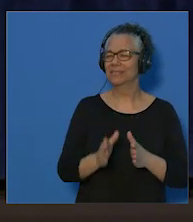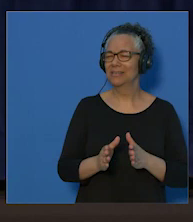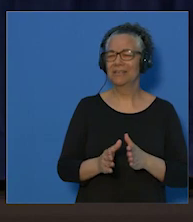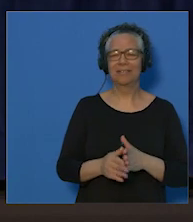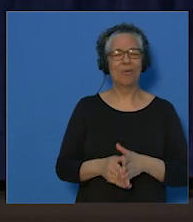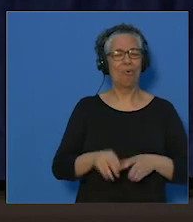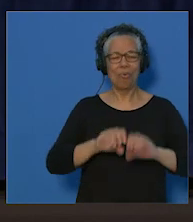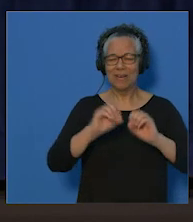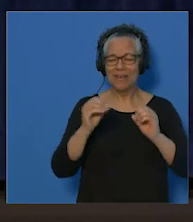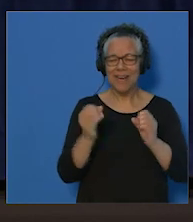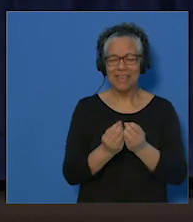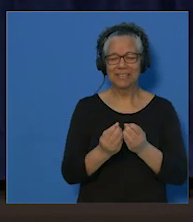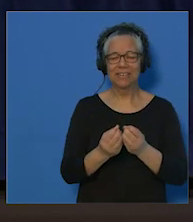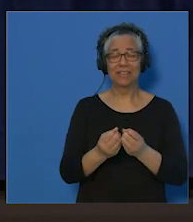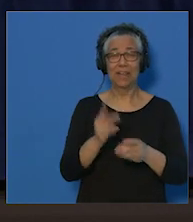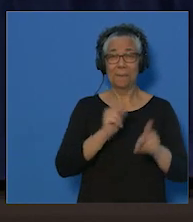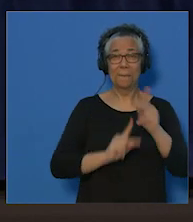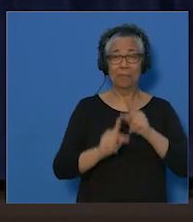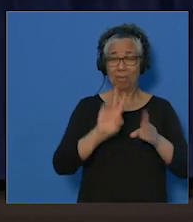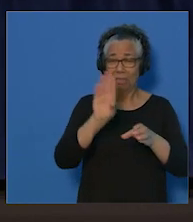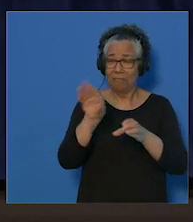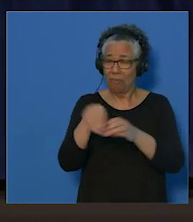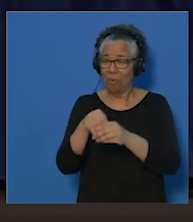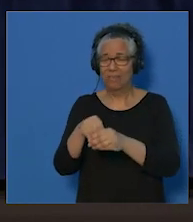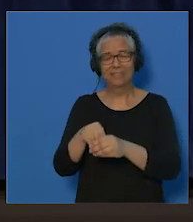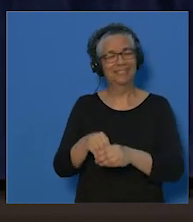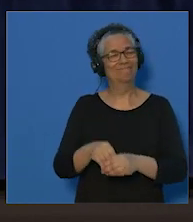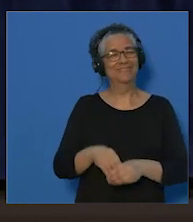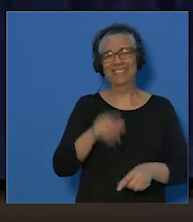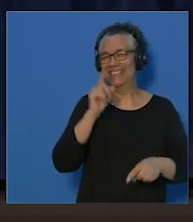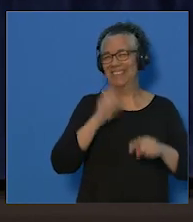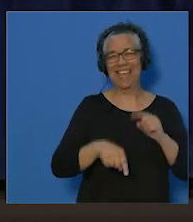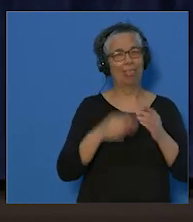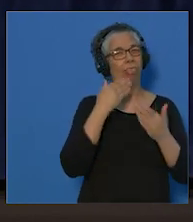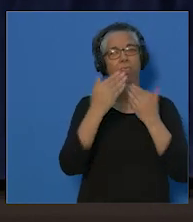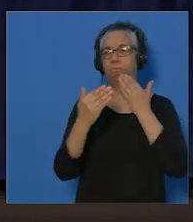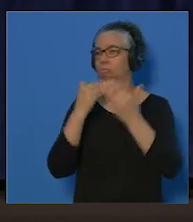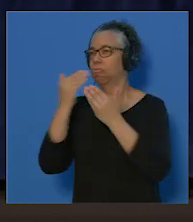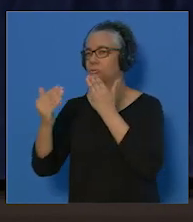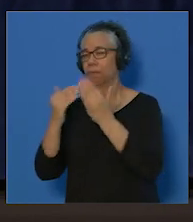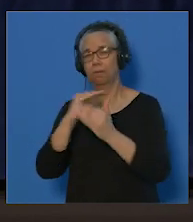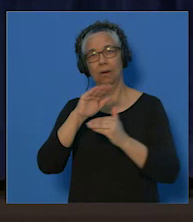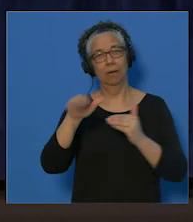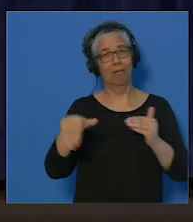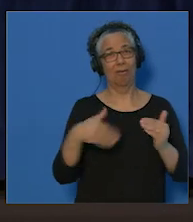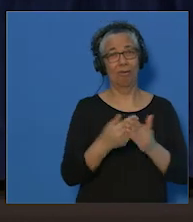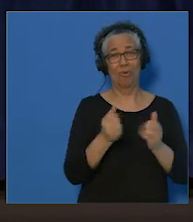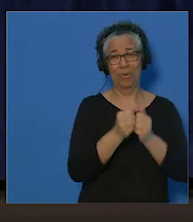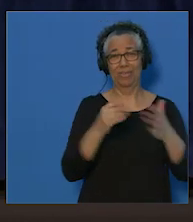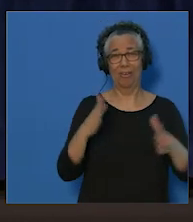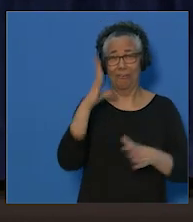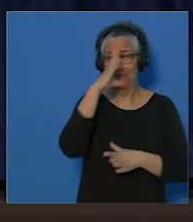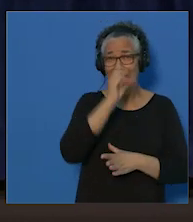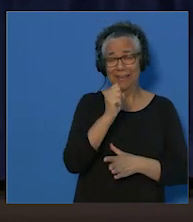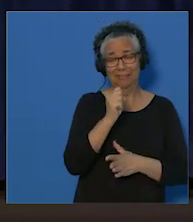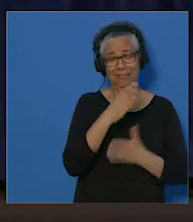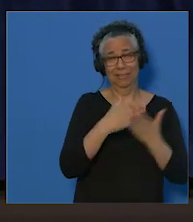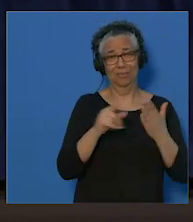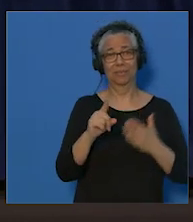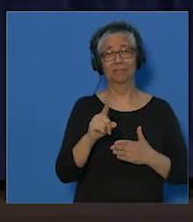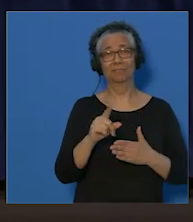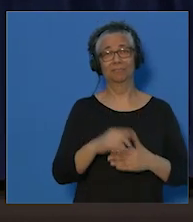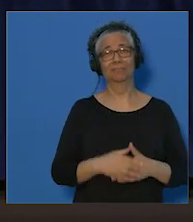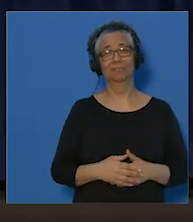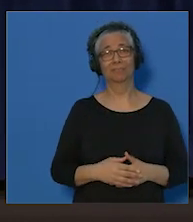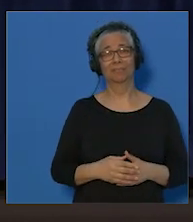bodies, and people involved, it is almost impossible to thank everyone without leaving somebody out.